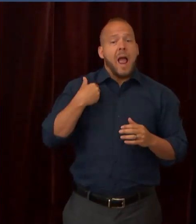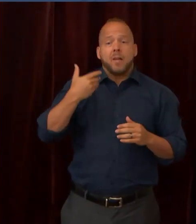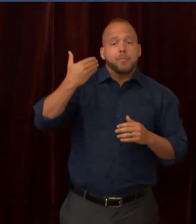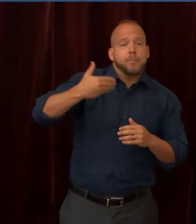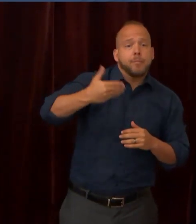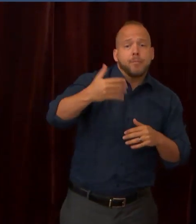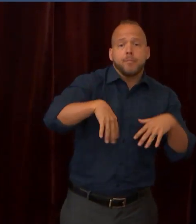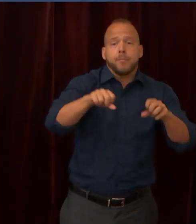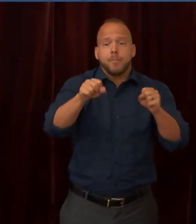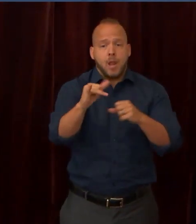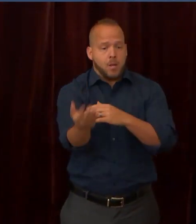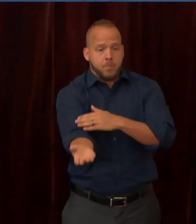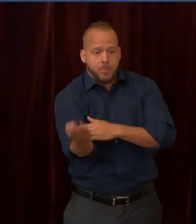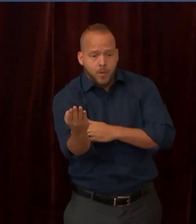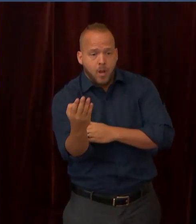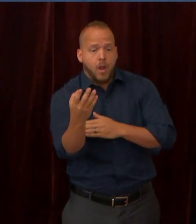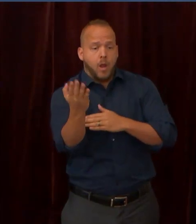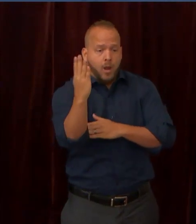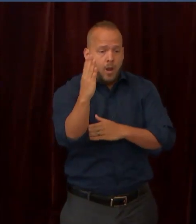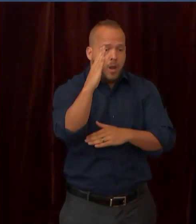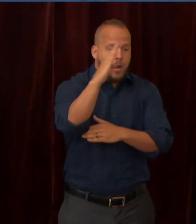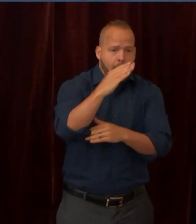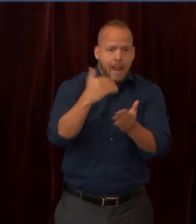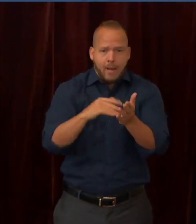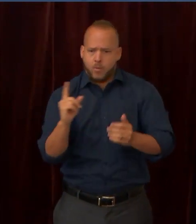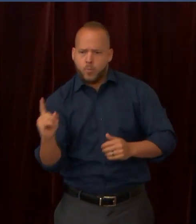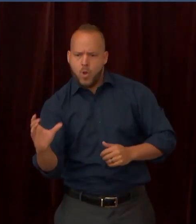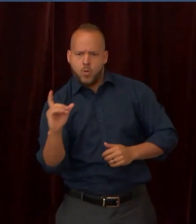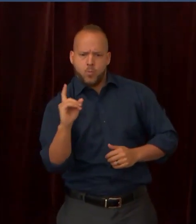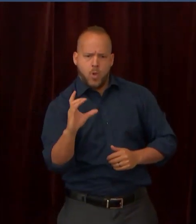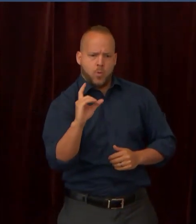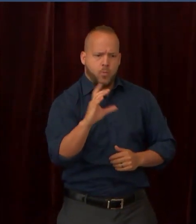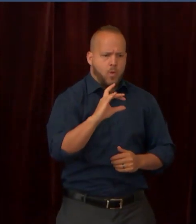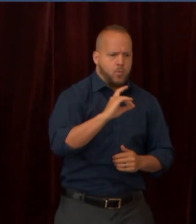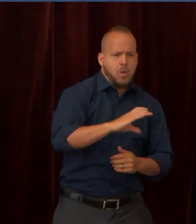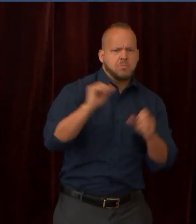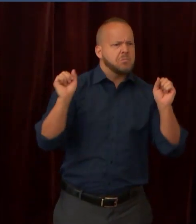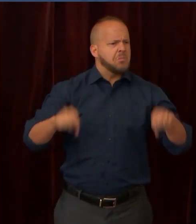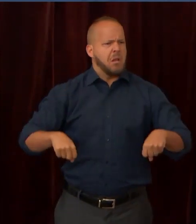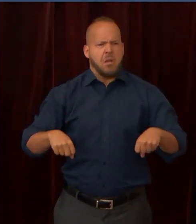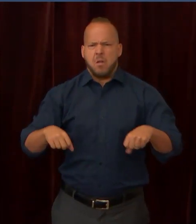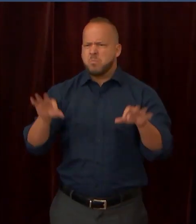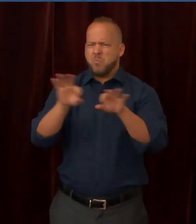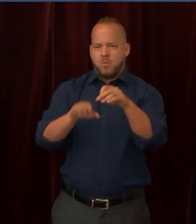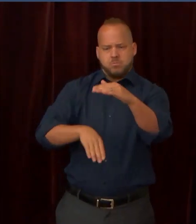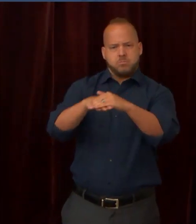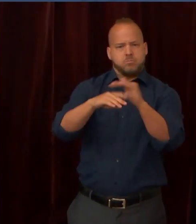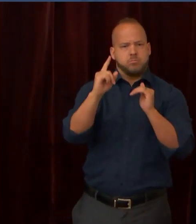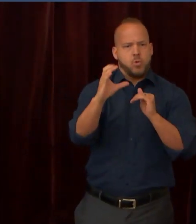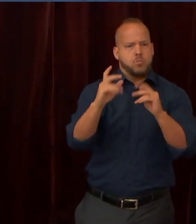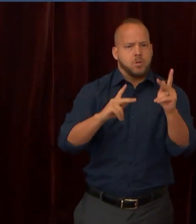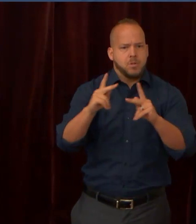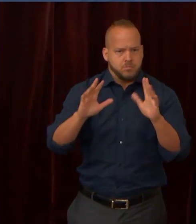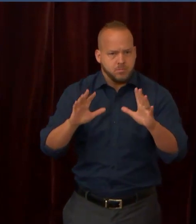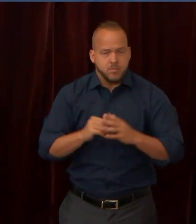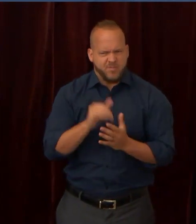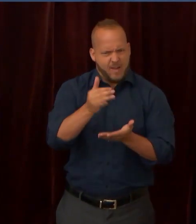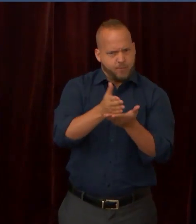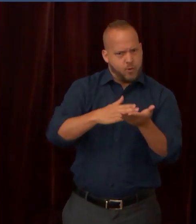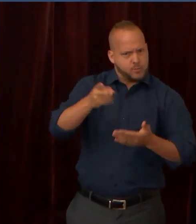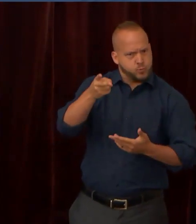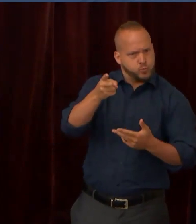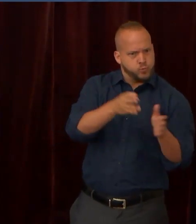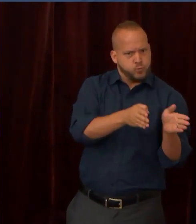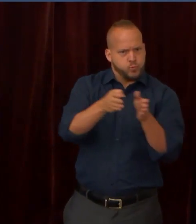areas of the state that are now in Phase 2, and that is increasing, indoor religious services will be held at